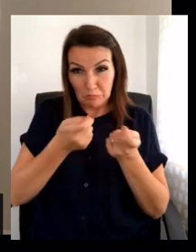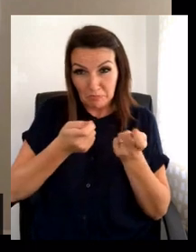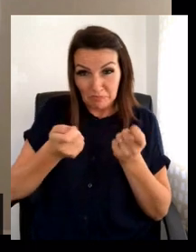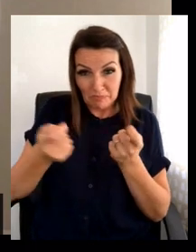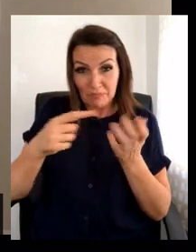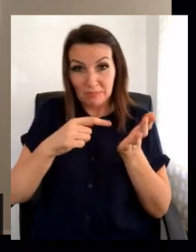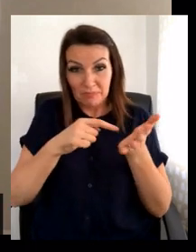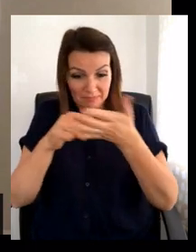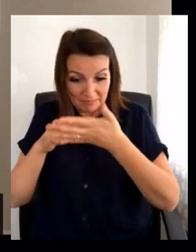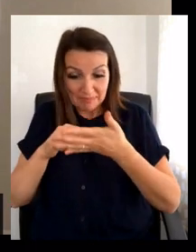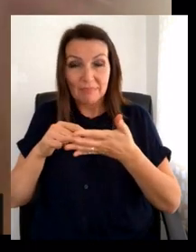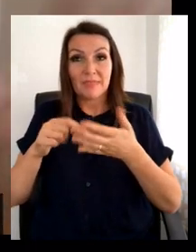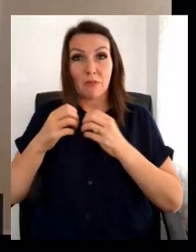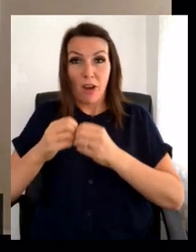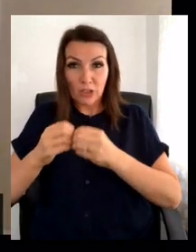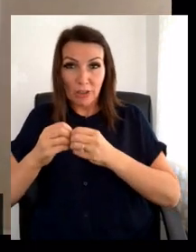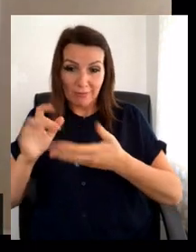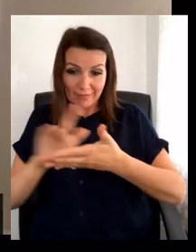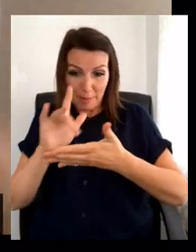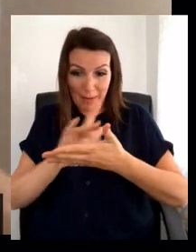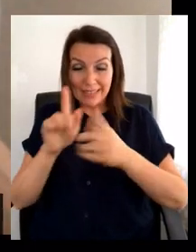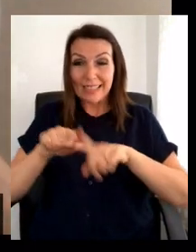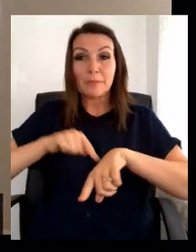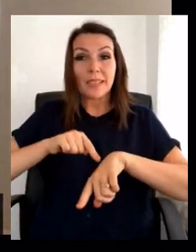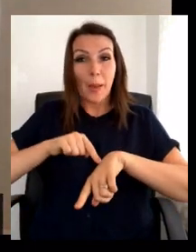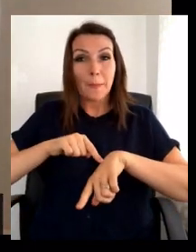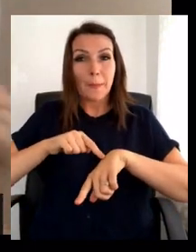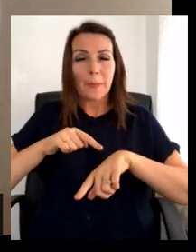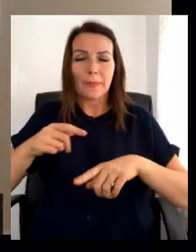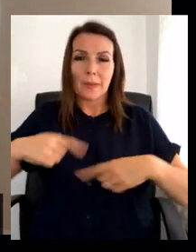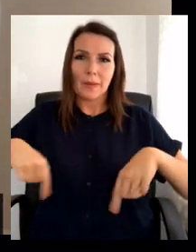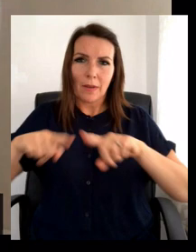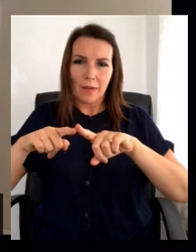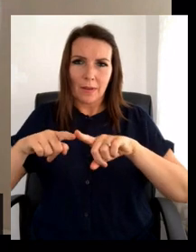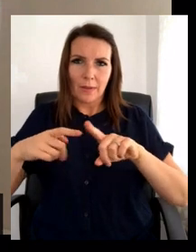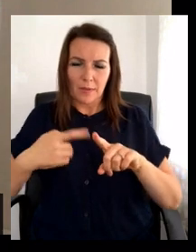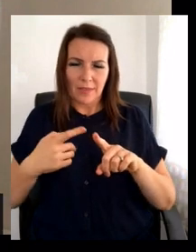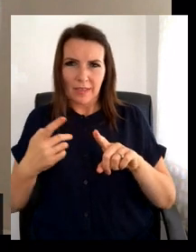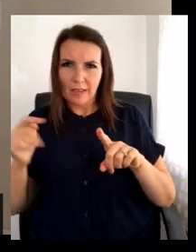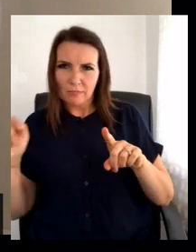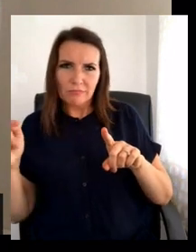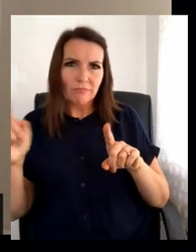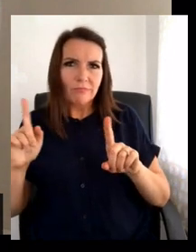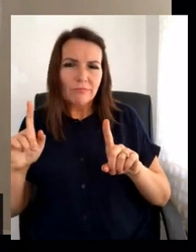things while rehearsal was going on, because they were all in person and we, the sound designer and I, were over here.